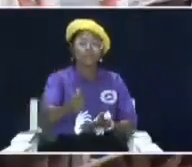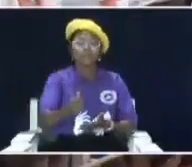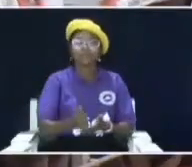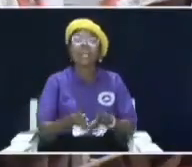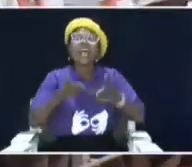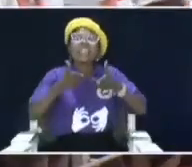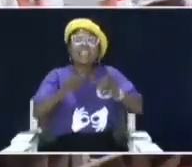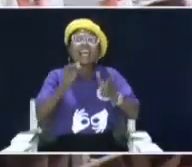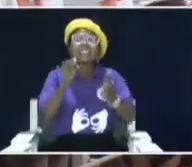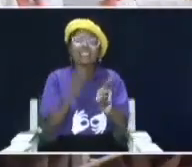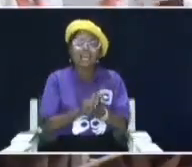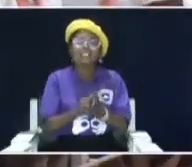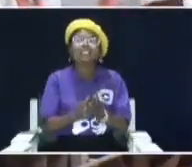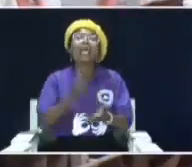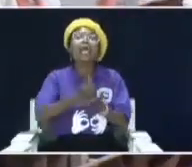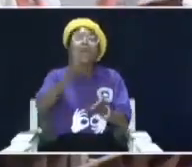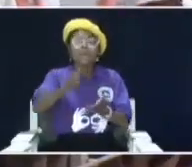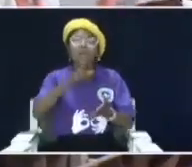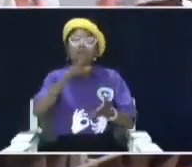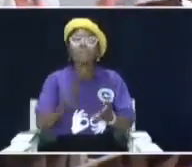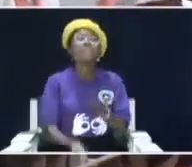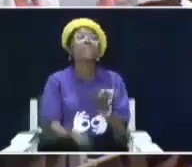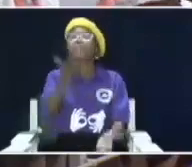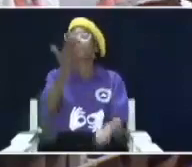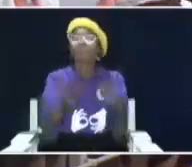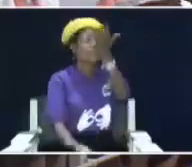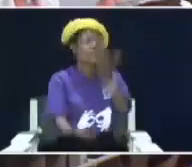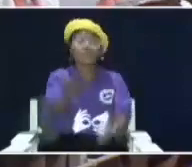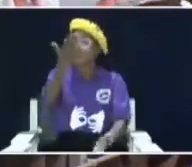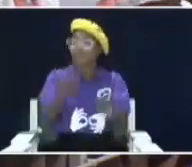Let that amen be fire branded.